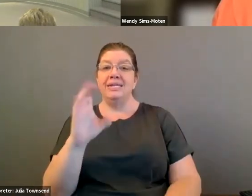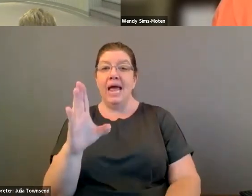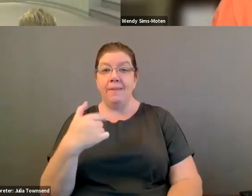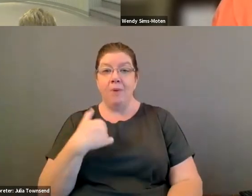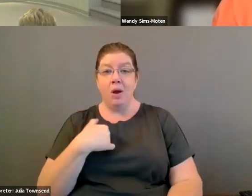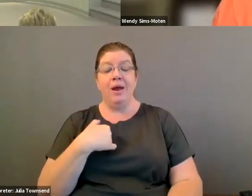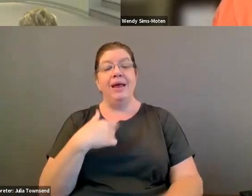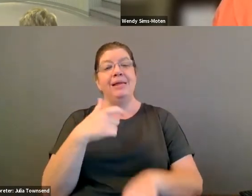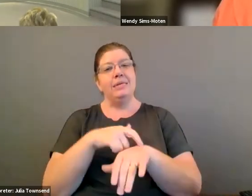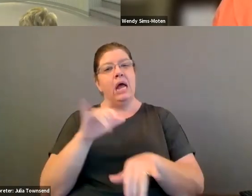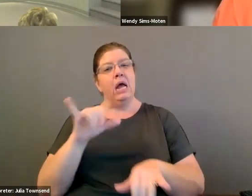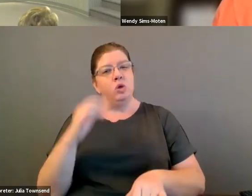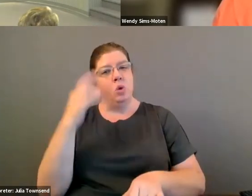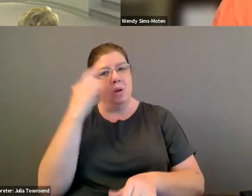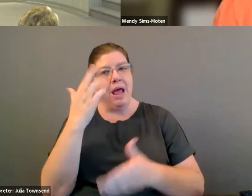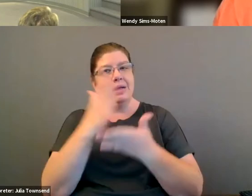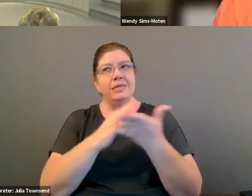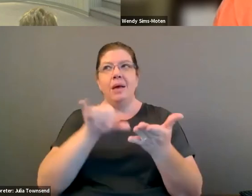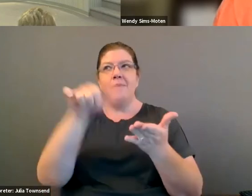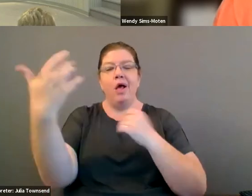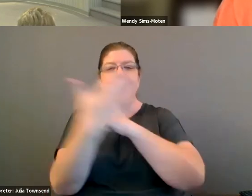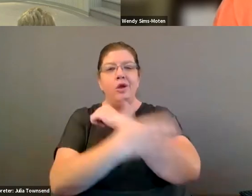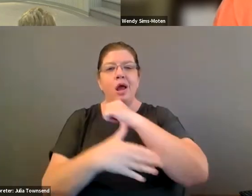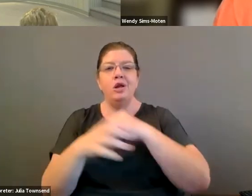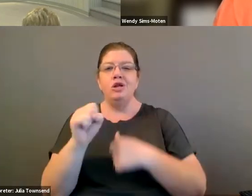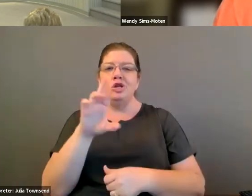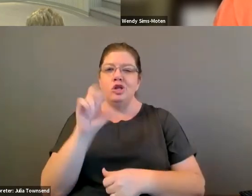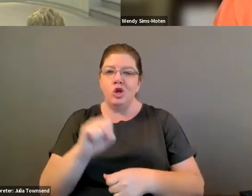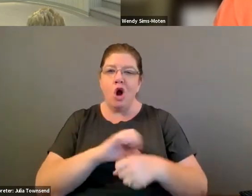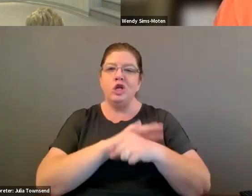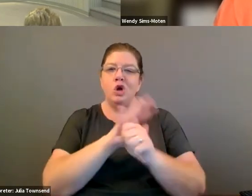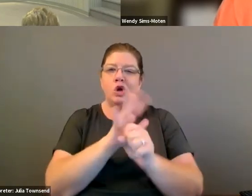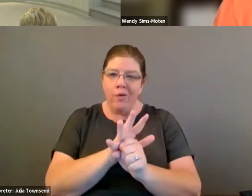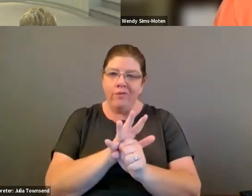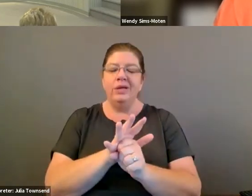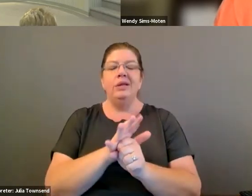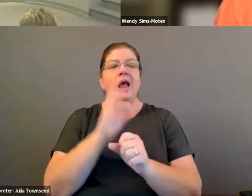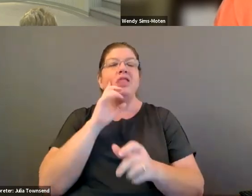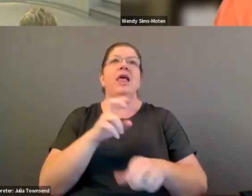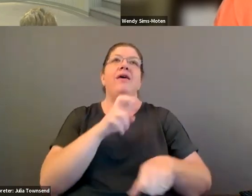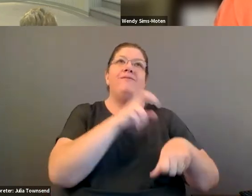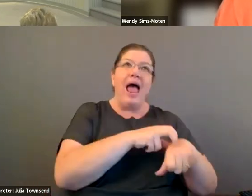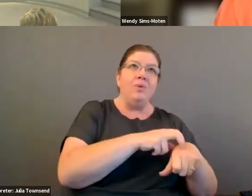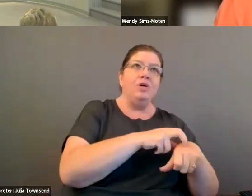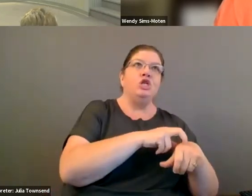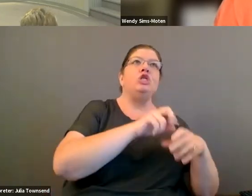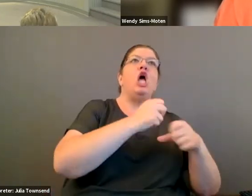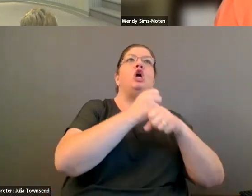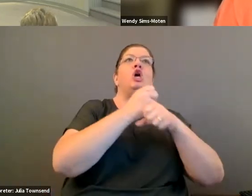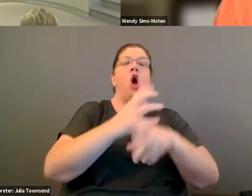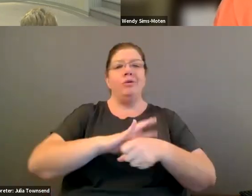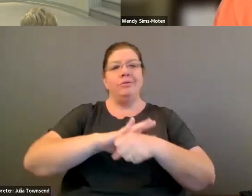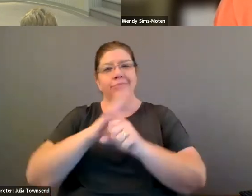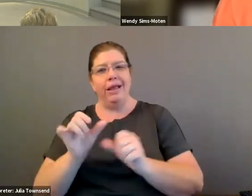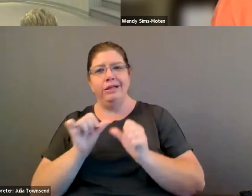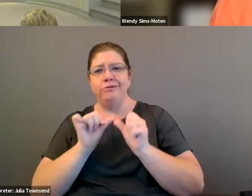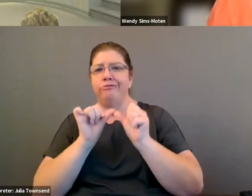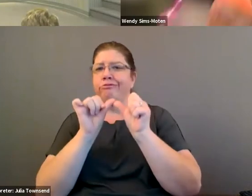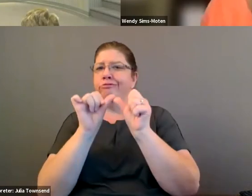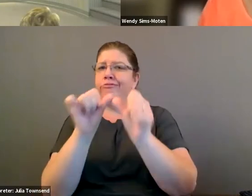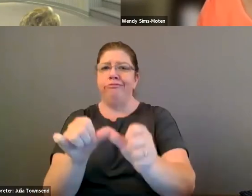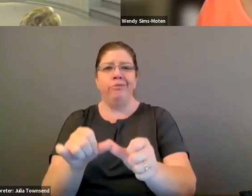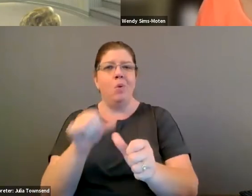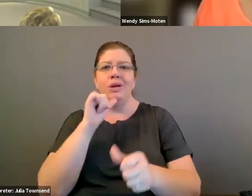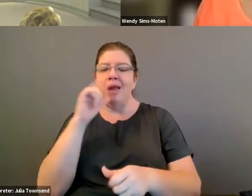It's time to realize, like some countries are, that SARS-CoV-2, the virus that causes COVID-19, is endemic. We're not going to